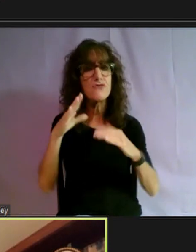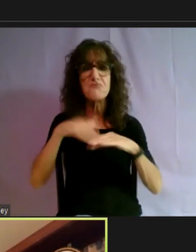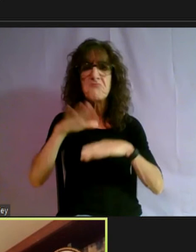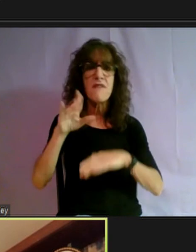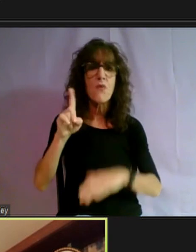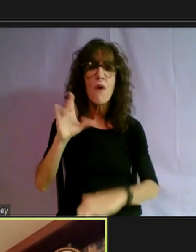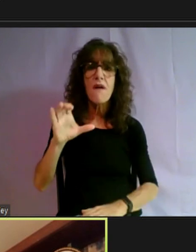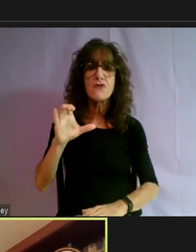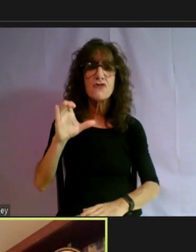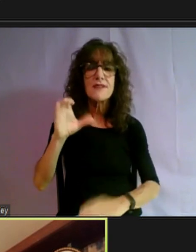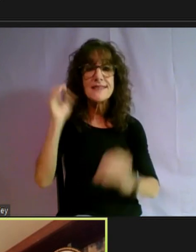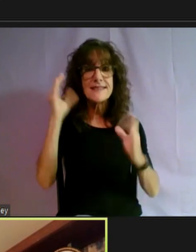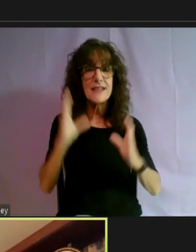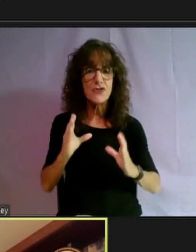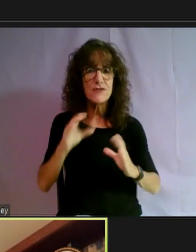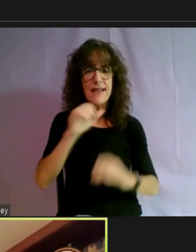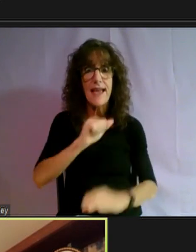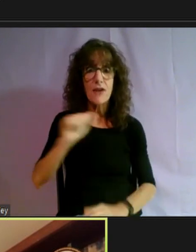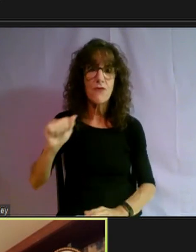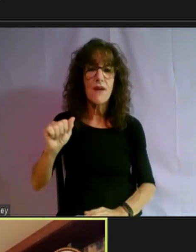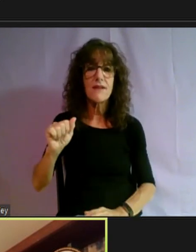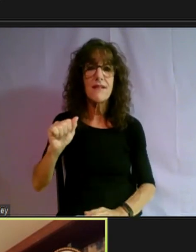on the call of Anne Arundel County teachers.